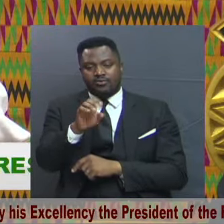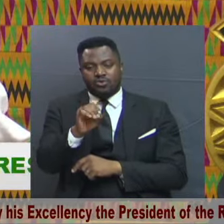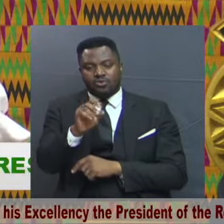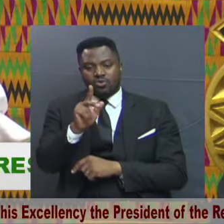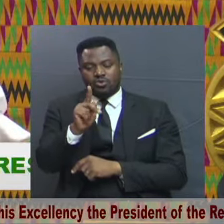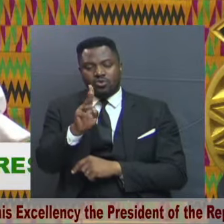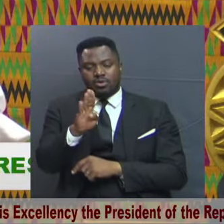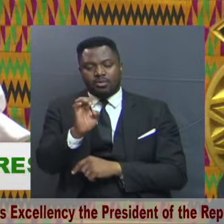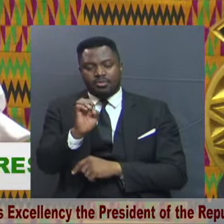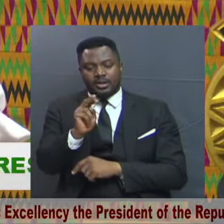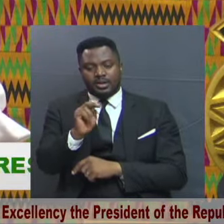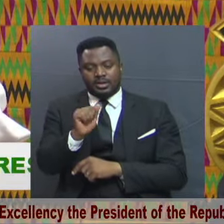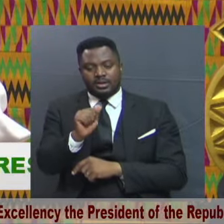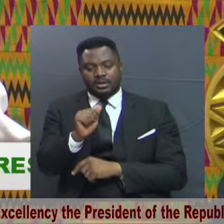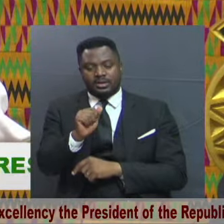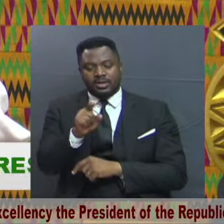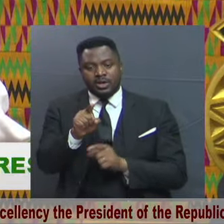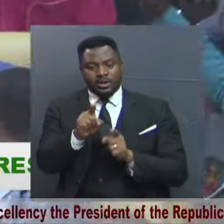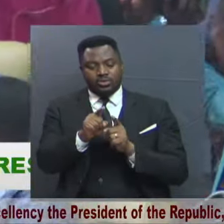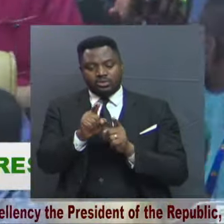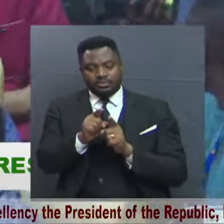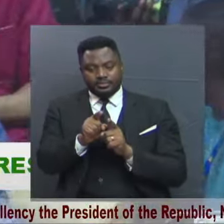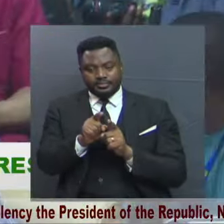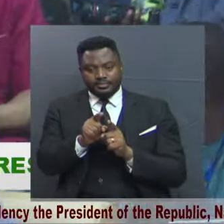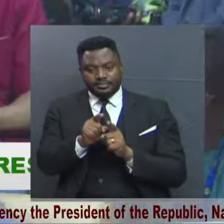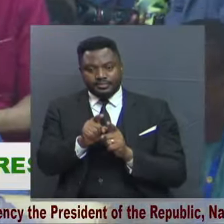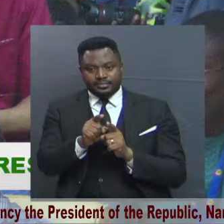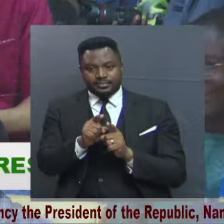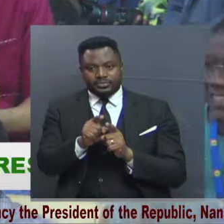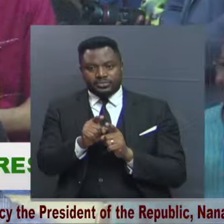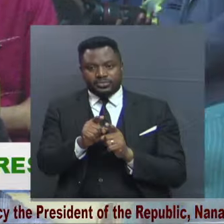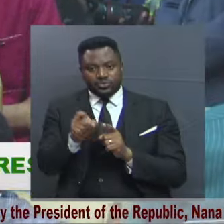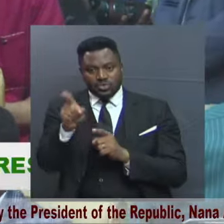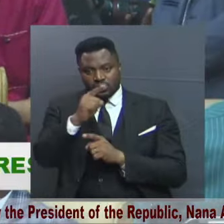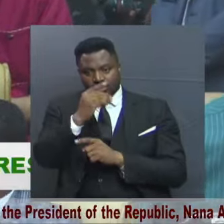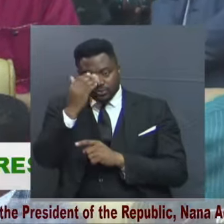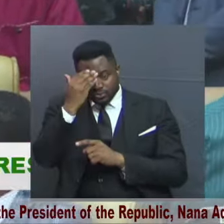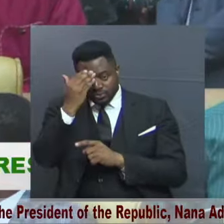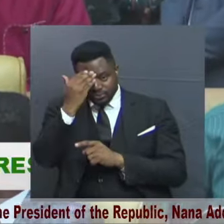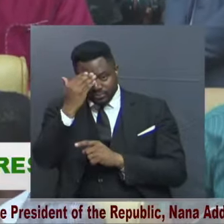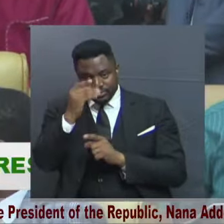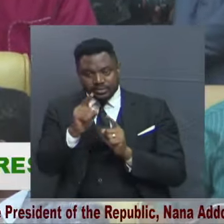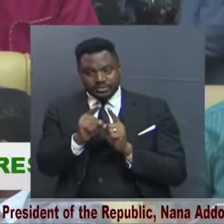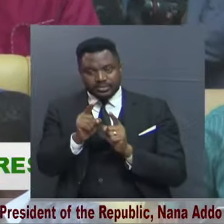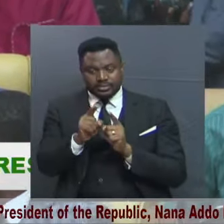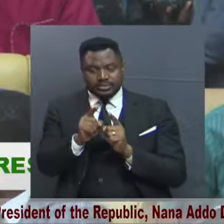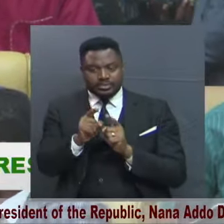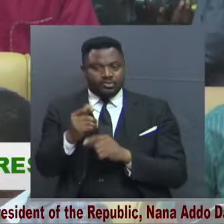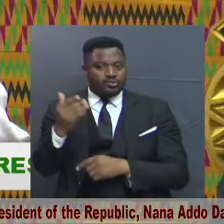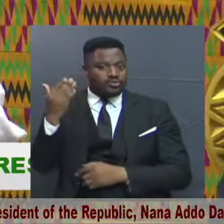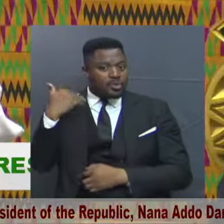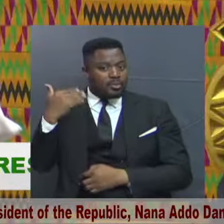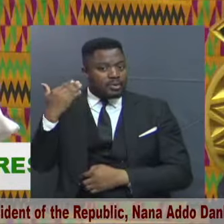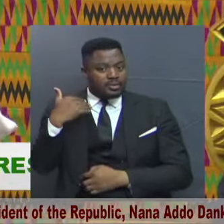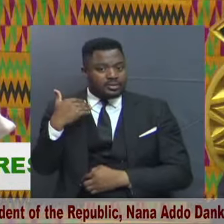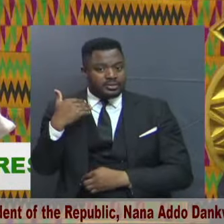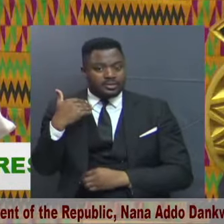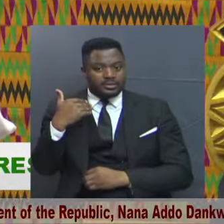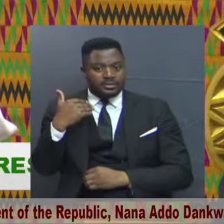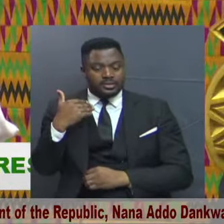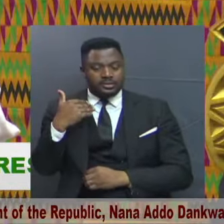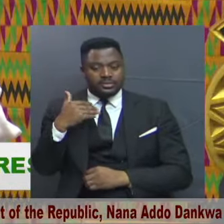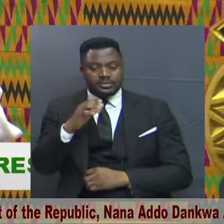Green Street who as you all know is a former